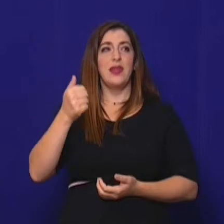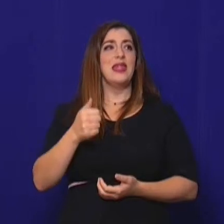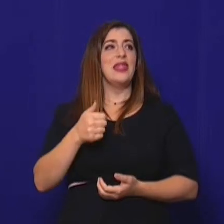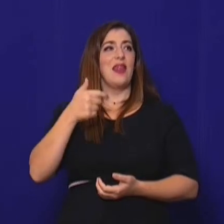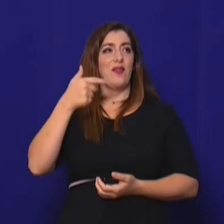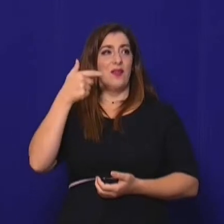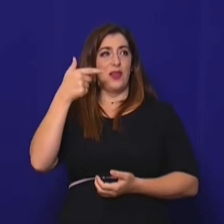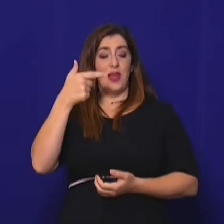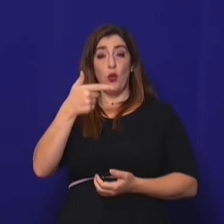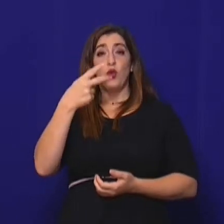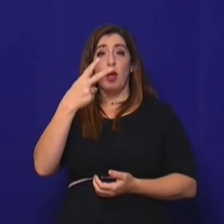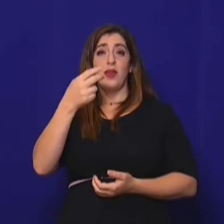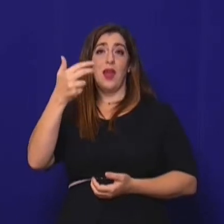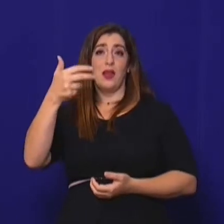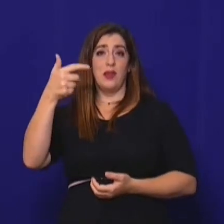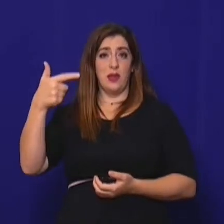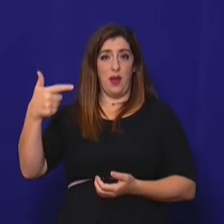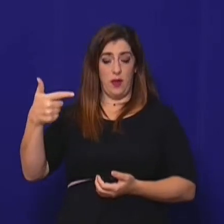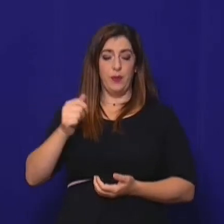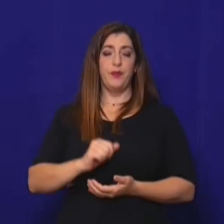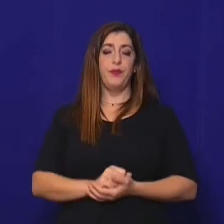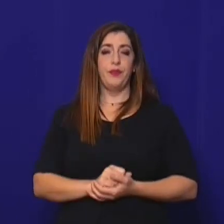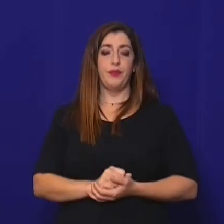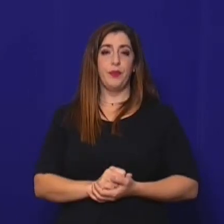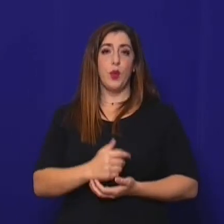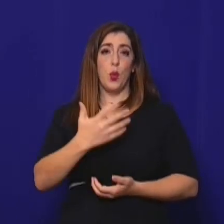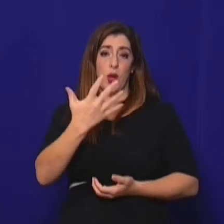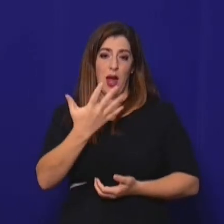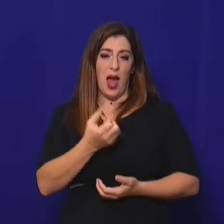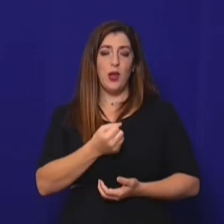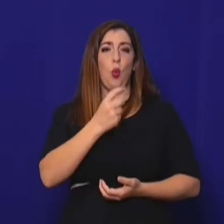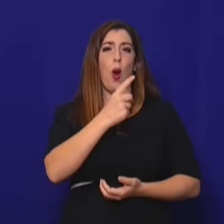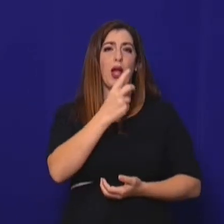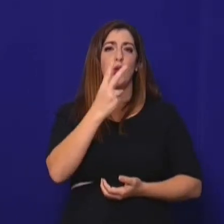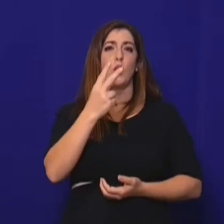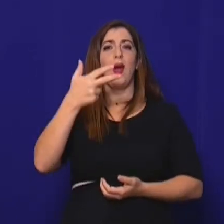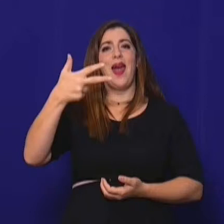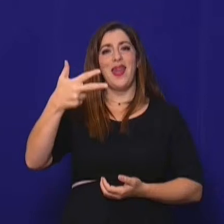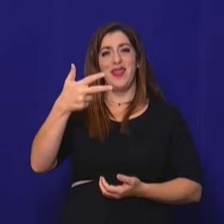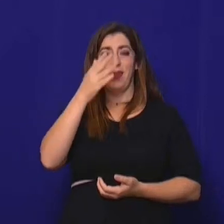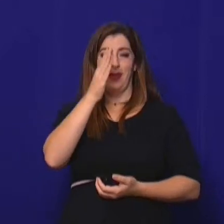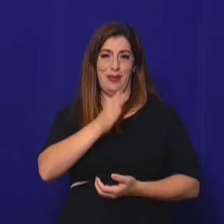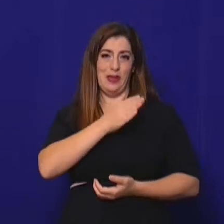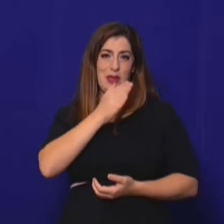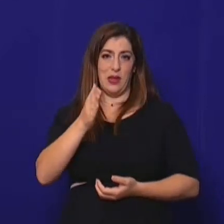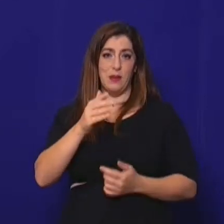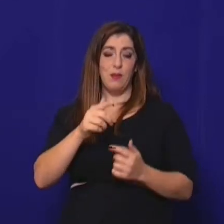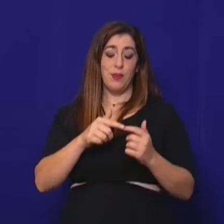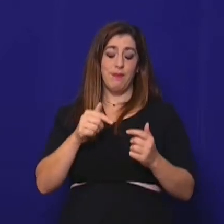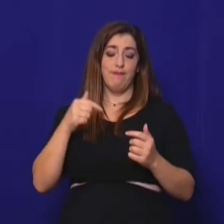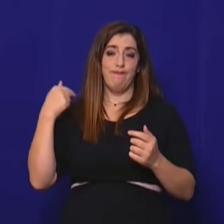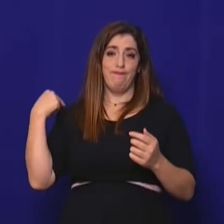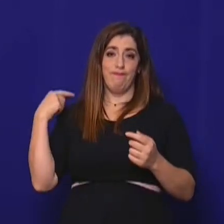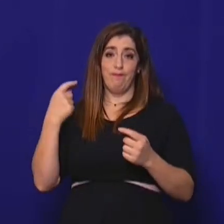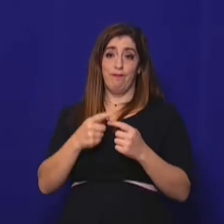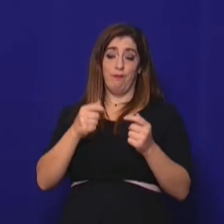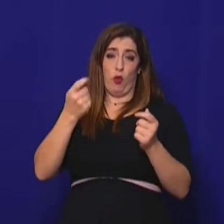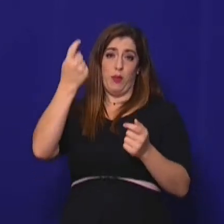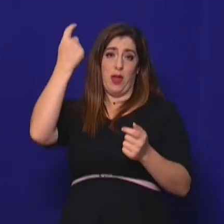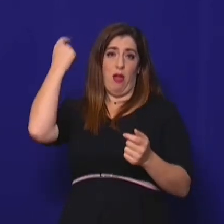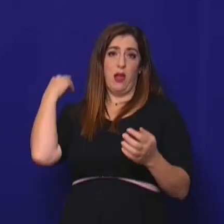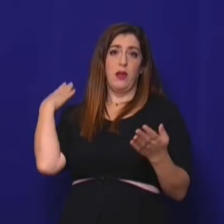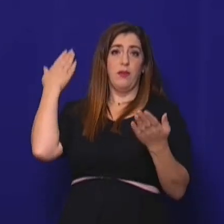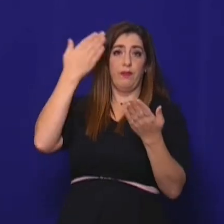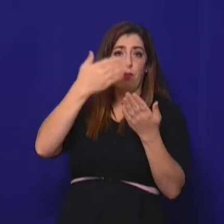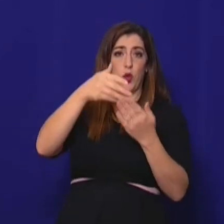7,297. We have had 128 deaths which are reported, however, over the night. And this morning we had another 4